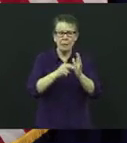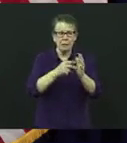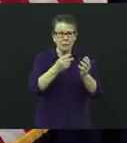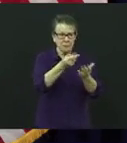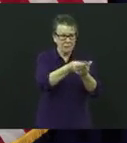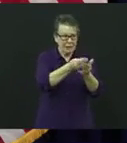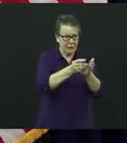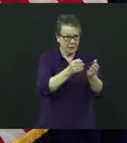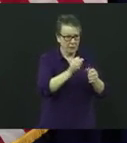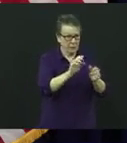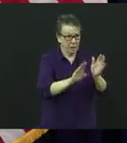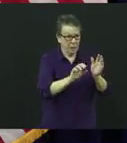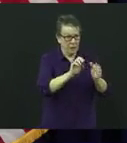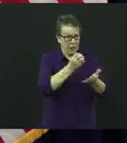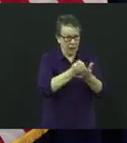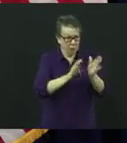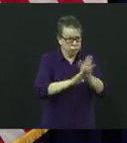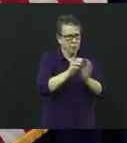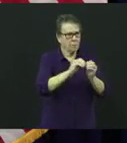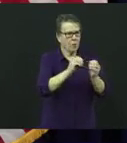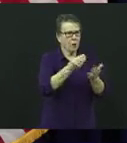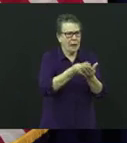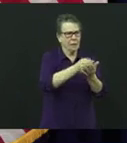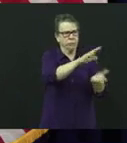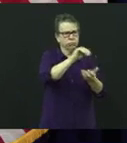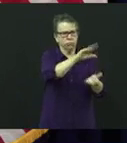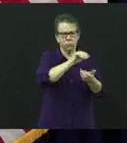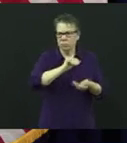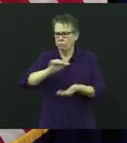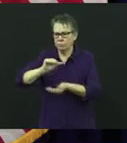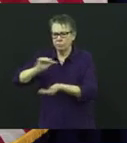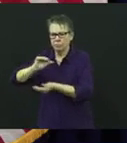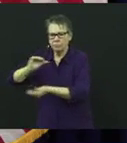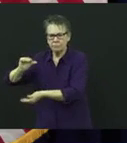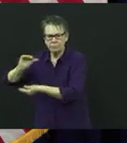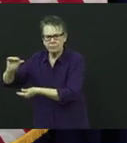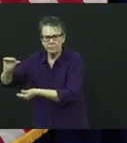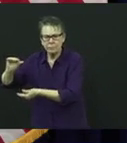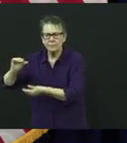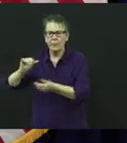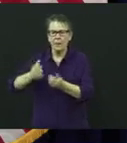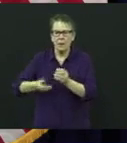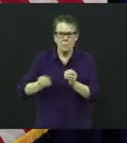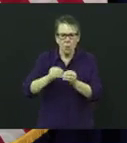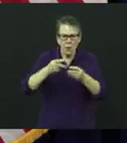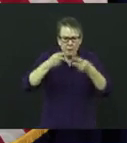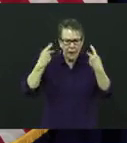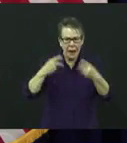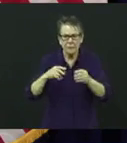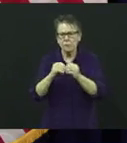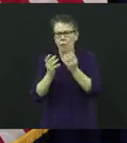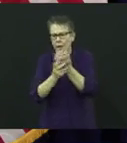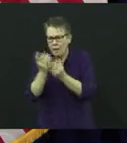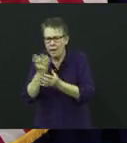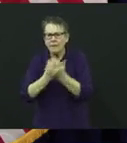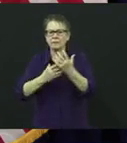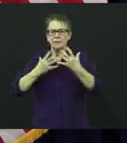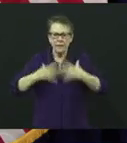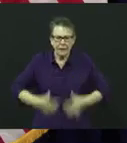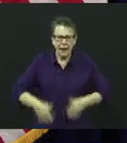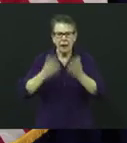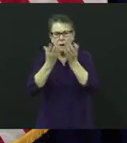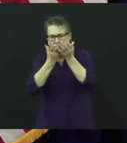support, as well as the huge dose of, Mark, that was good to see you going to your arm there. That was, we're making progress.